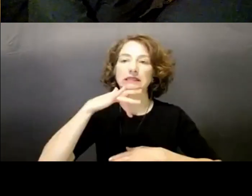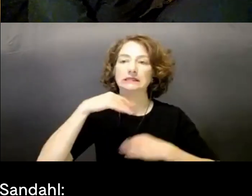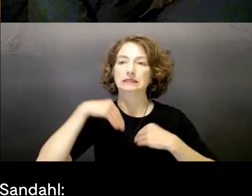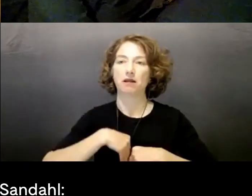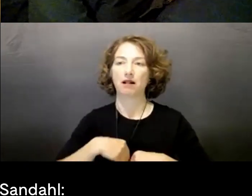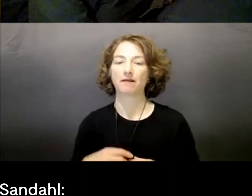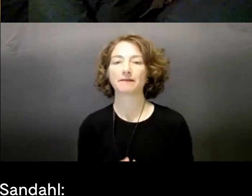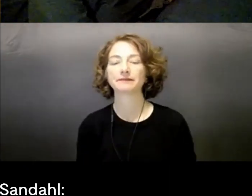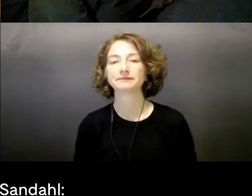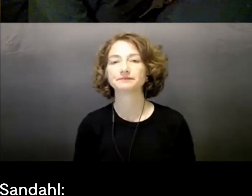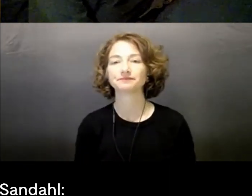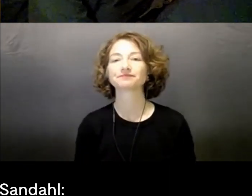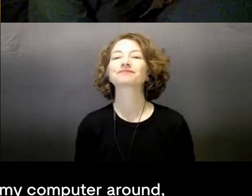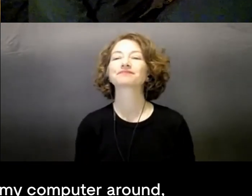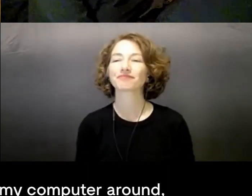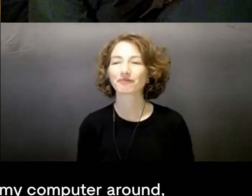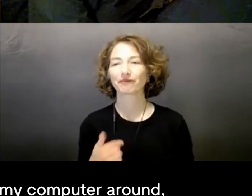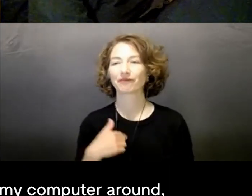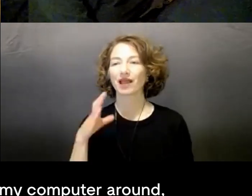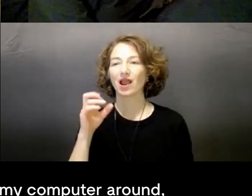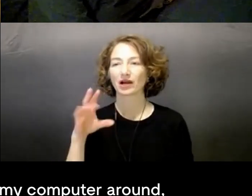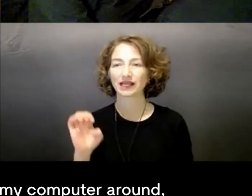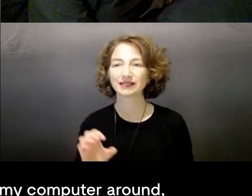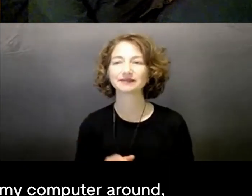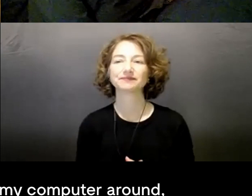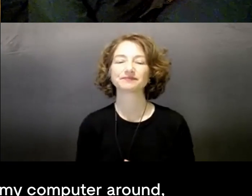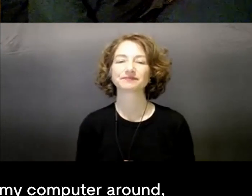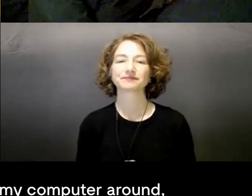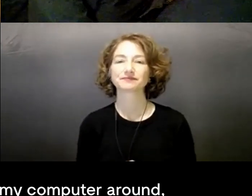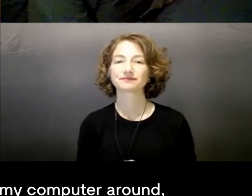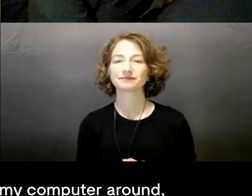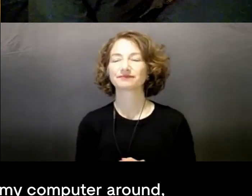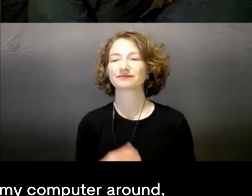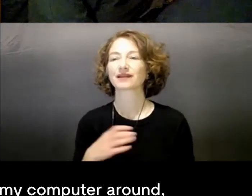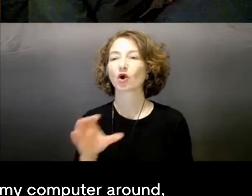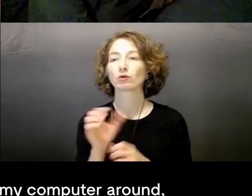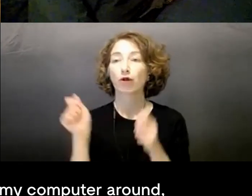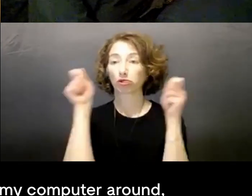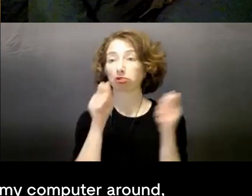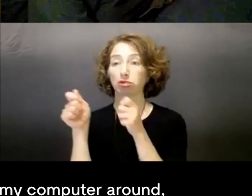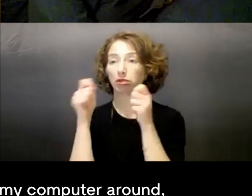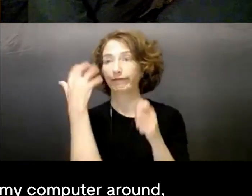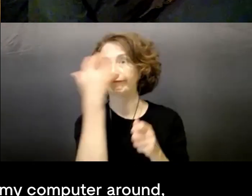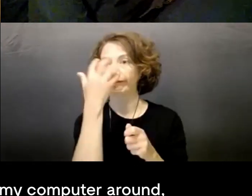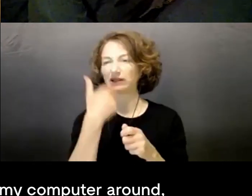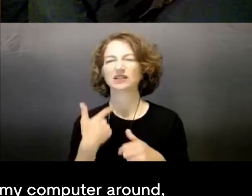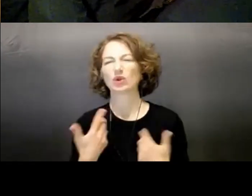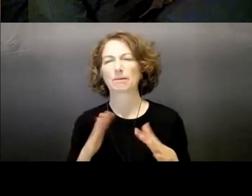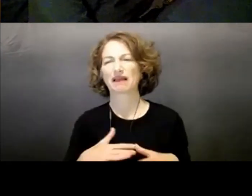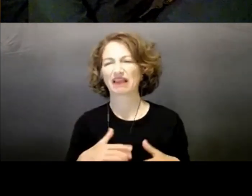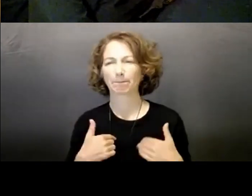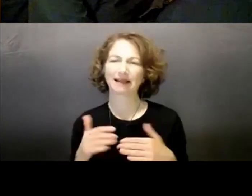Yeah, this is Carrie. Sorry, am I moving my computer around? I'm getting uncomfortable. I'm